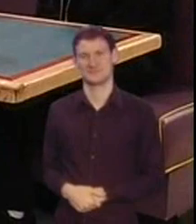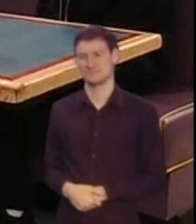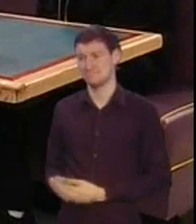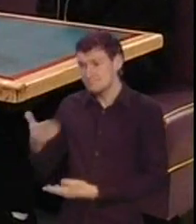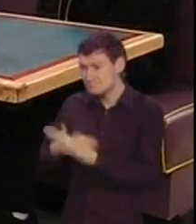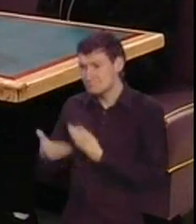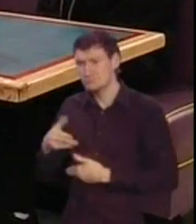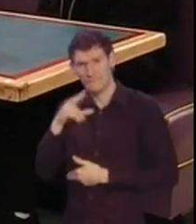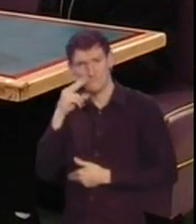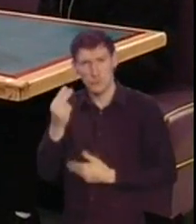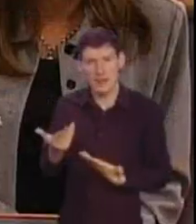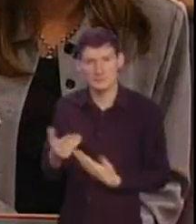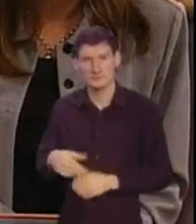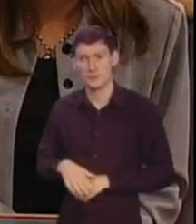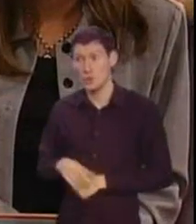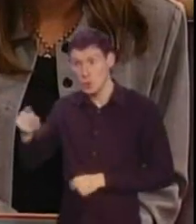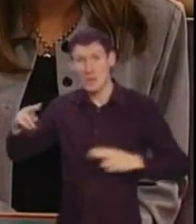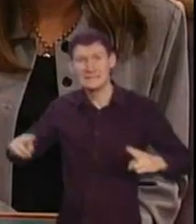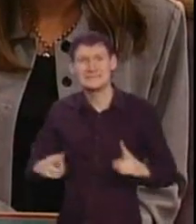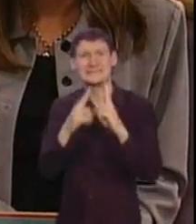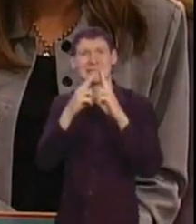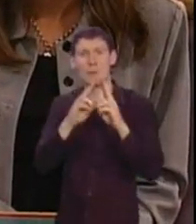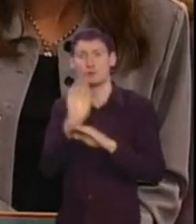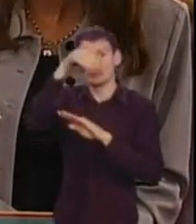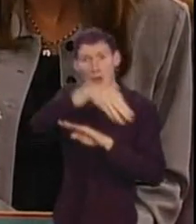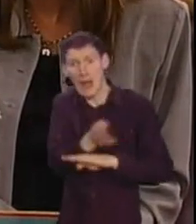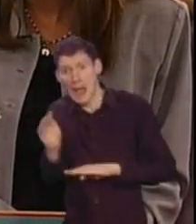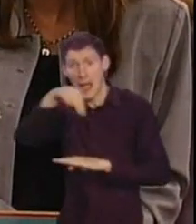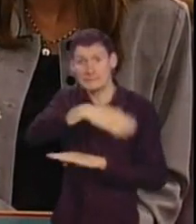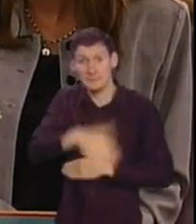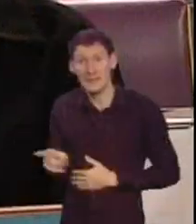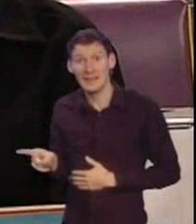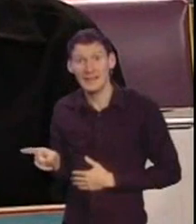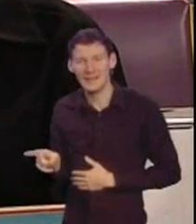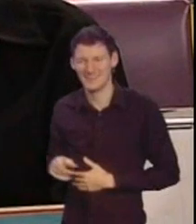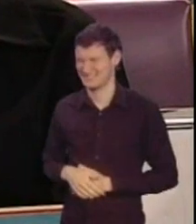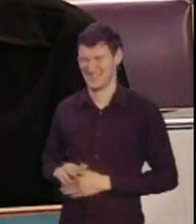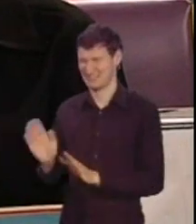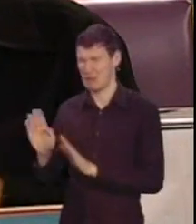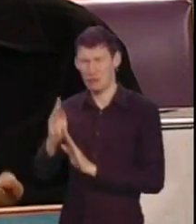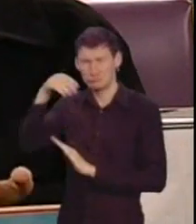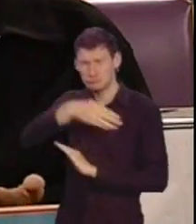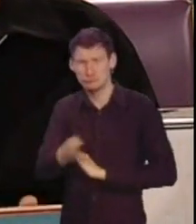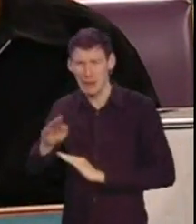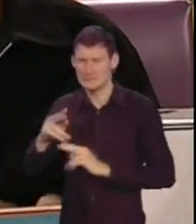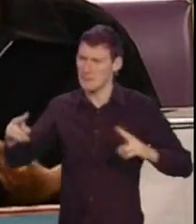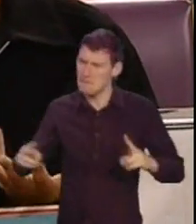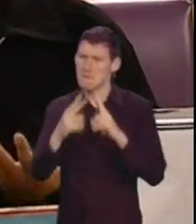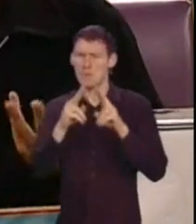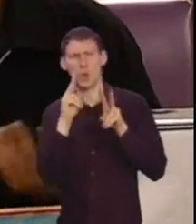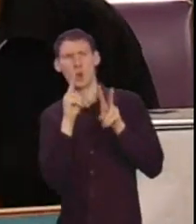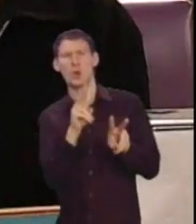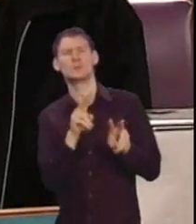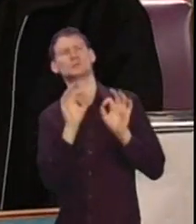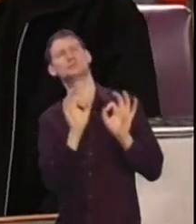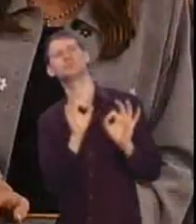So, Nick, tell us all about France. Yeah, did you go on that Eiffel Tower ride? It's not a ride. It's a monument. You look at it